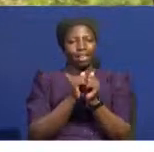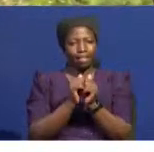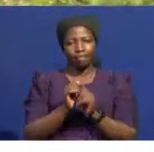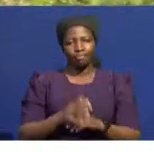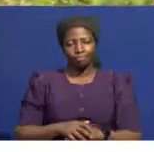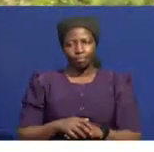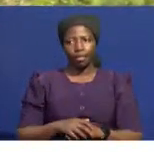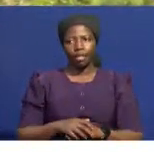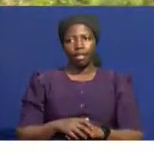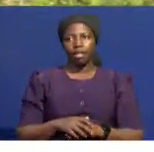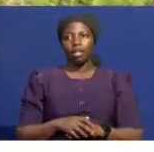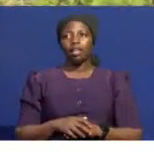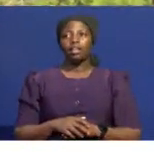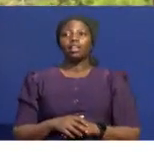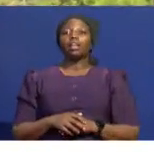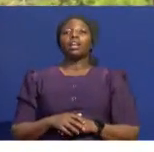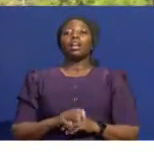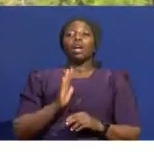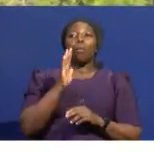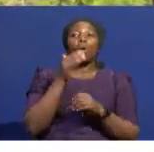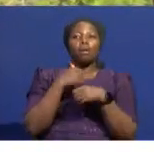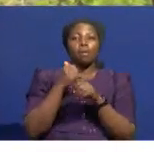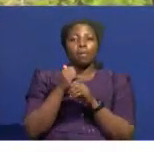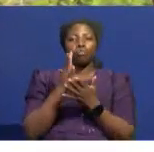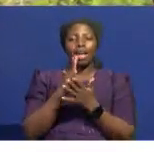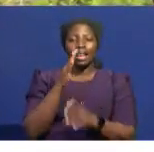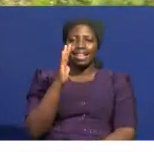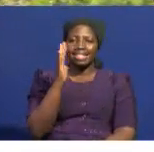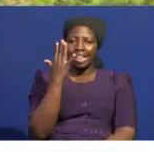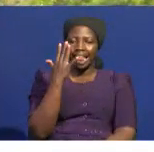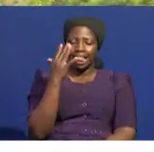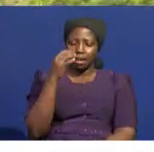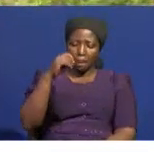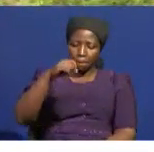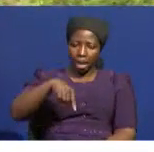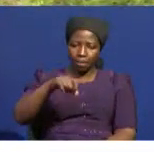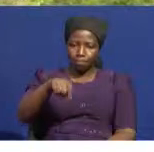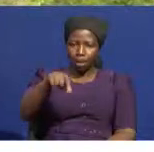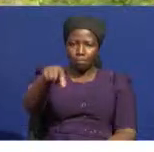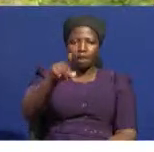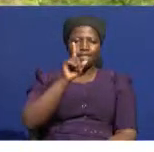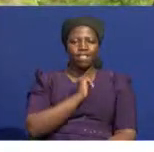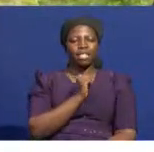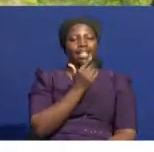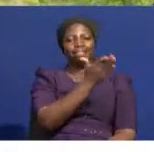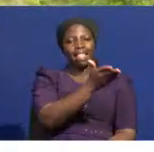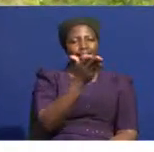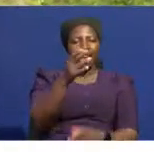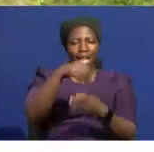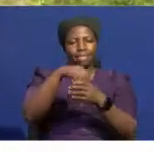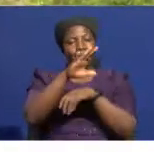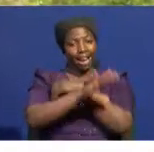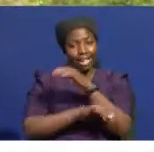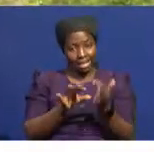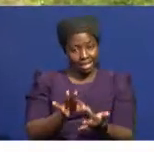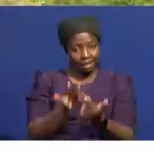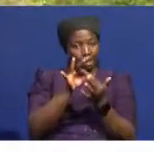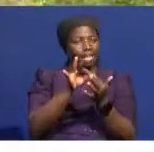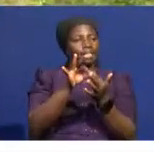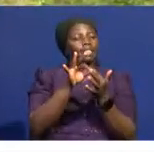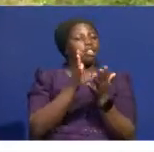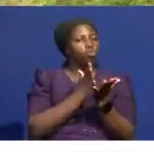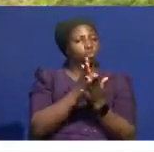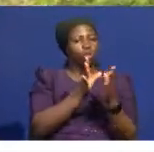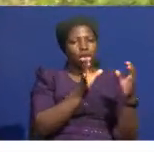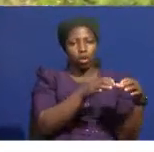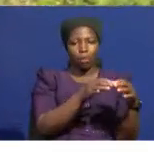that trees are being planted everywhere within our country, especially through the communities, like what we